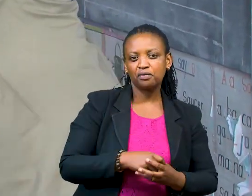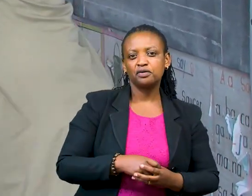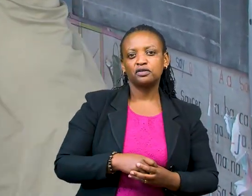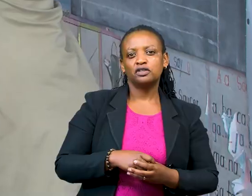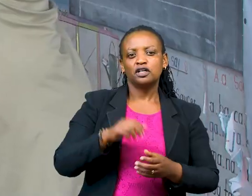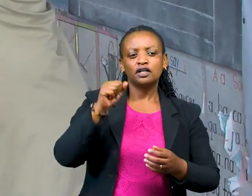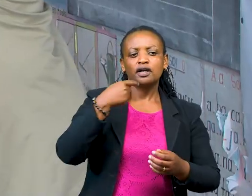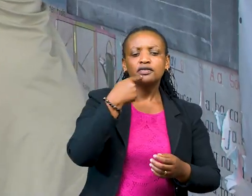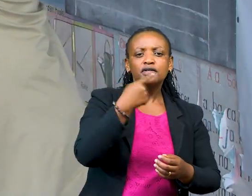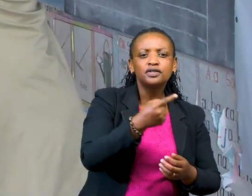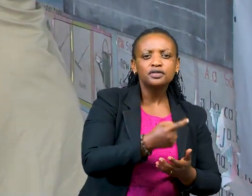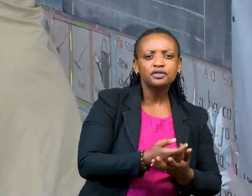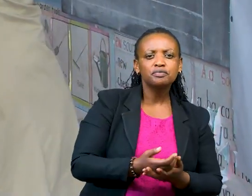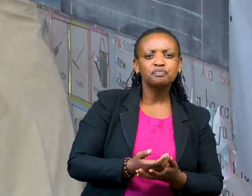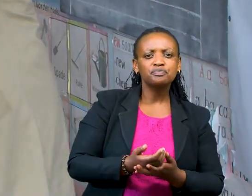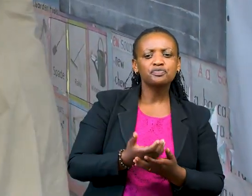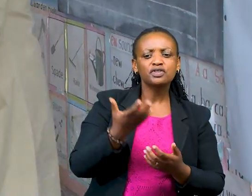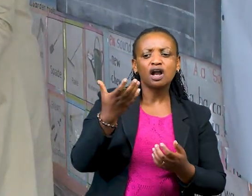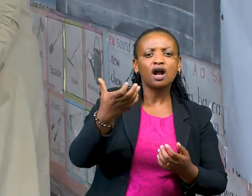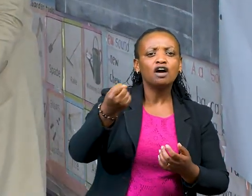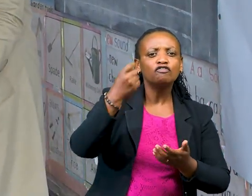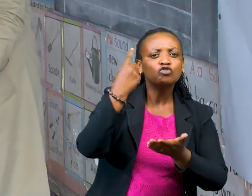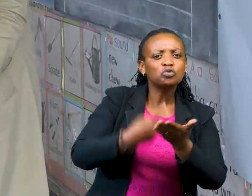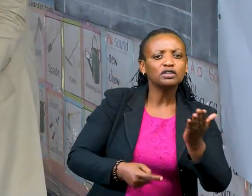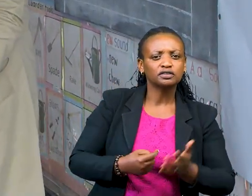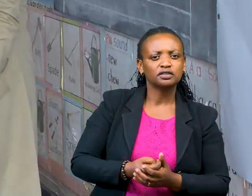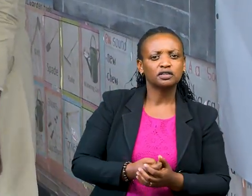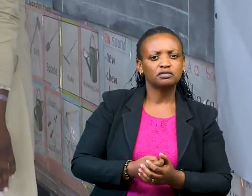Can you tell me the part that she's holding?